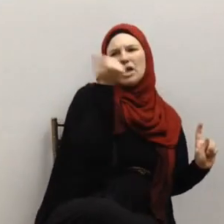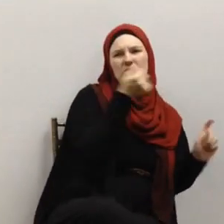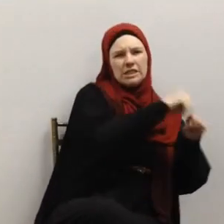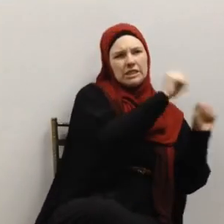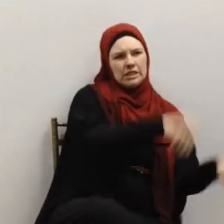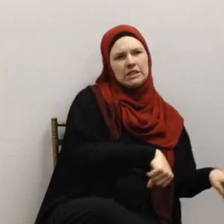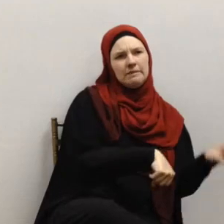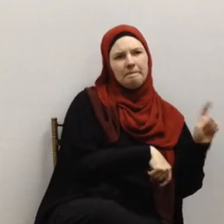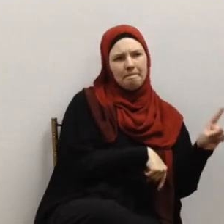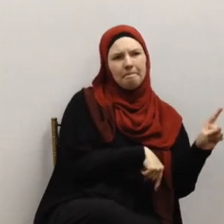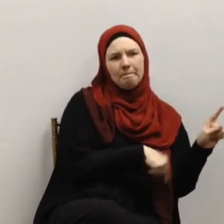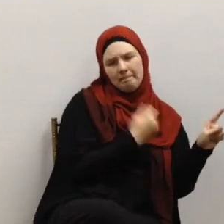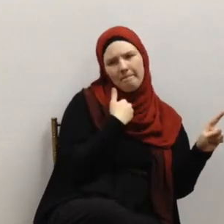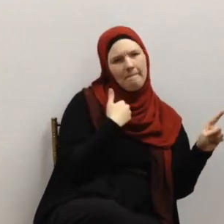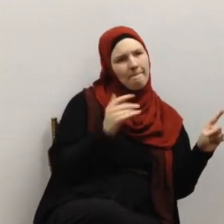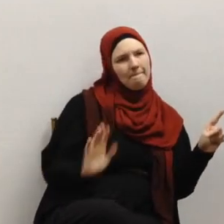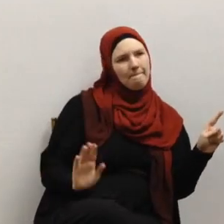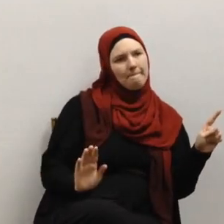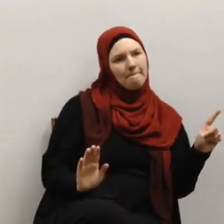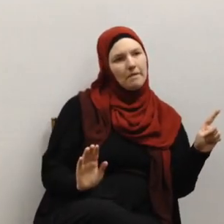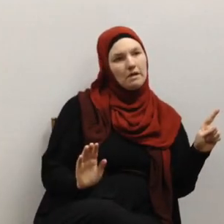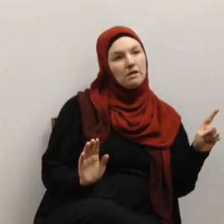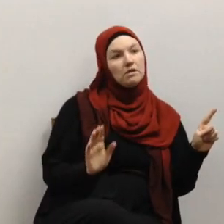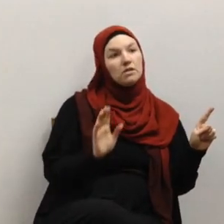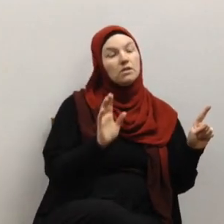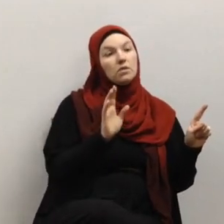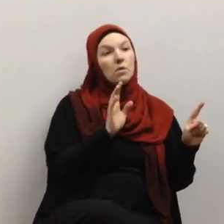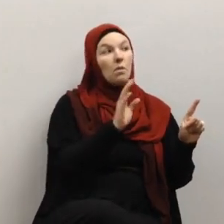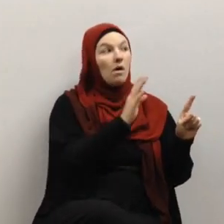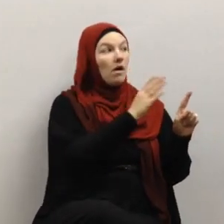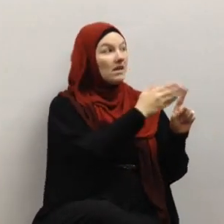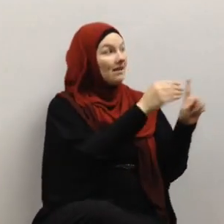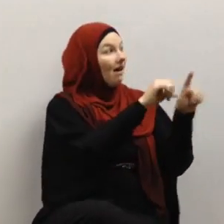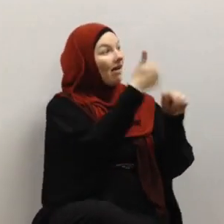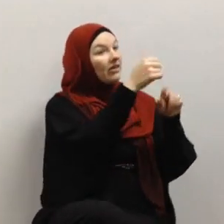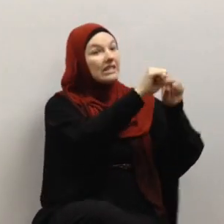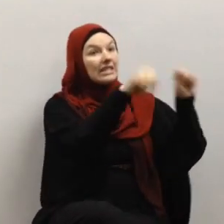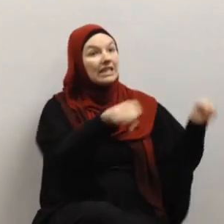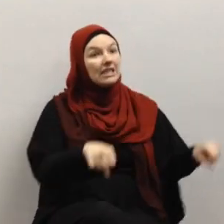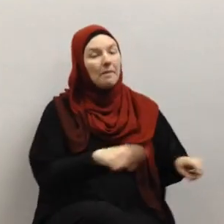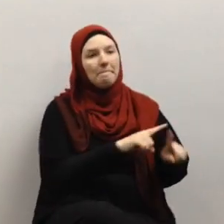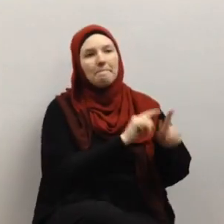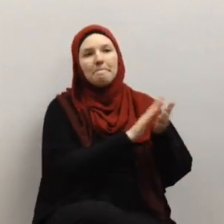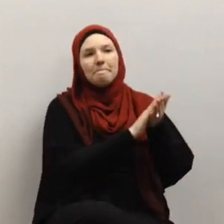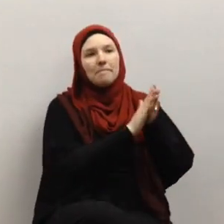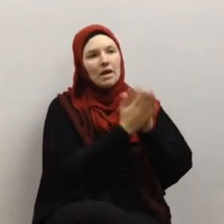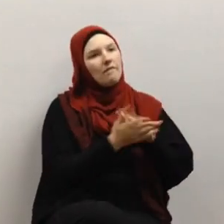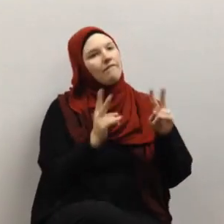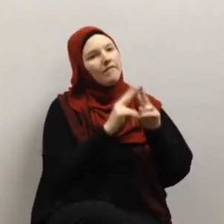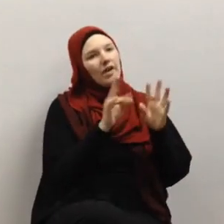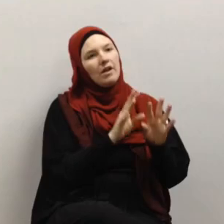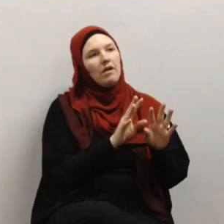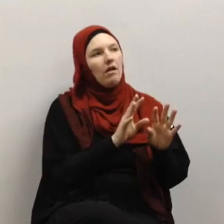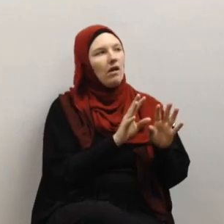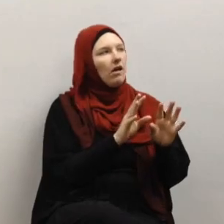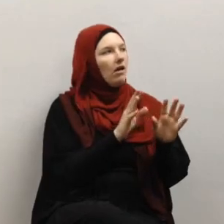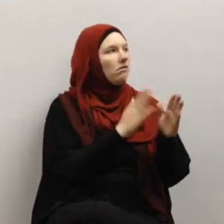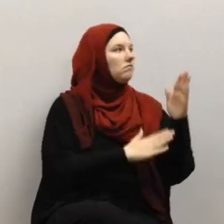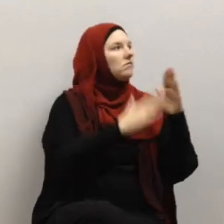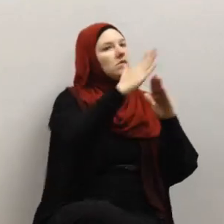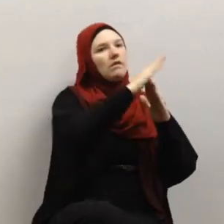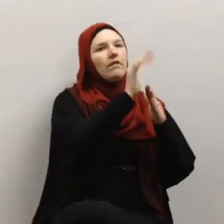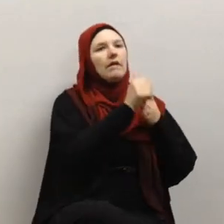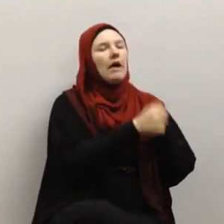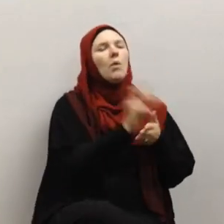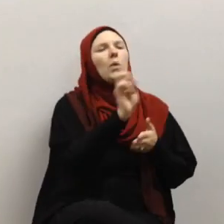in the other sources. So sources become very central to guidance. Where do you get your ideas